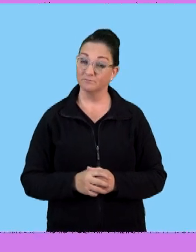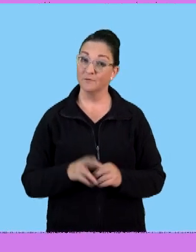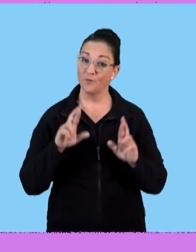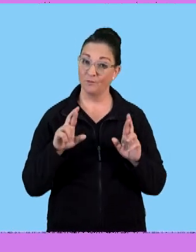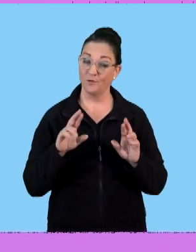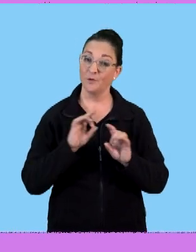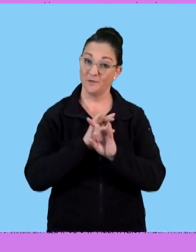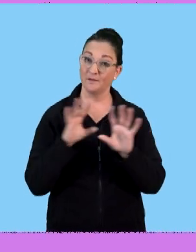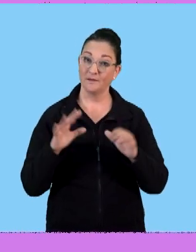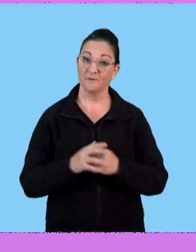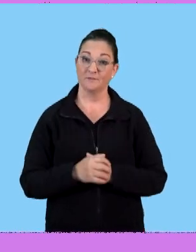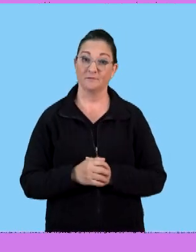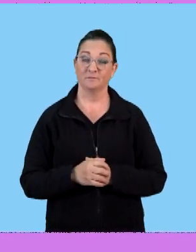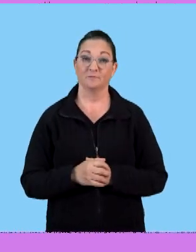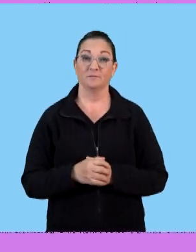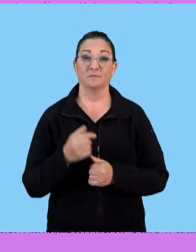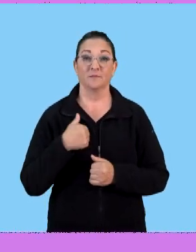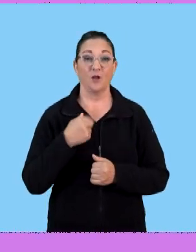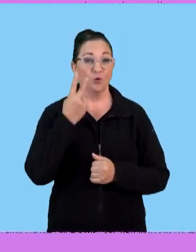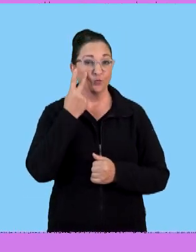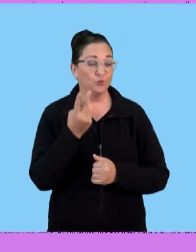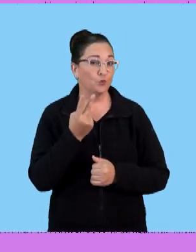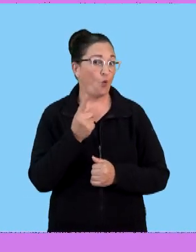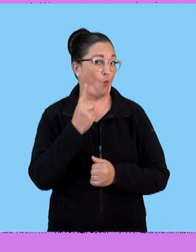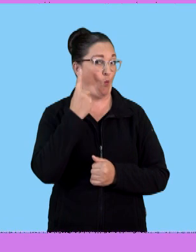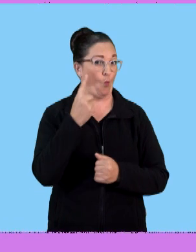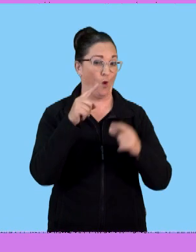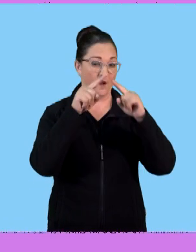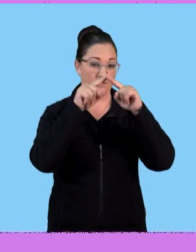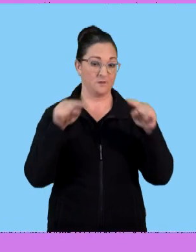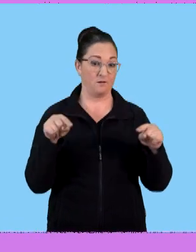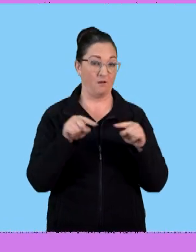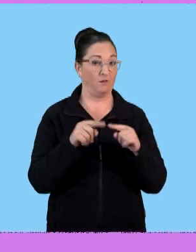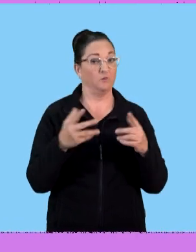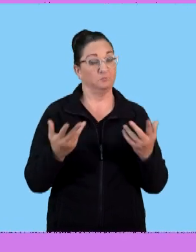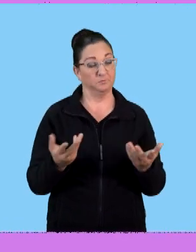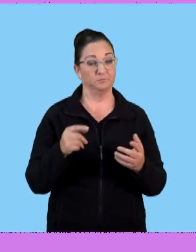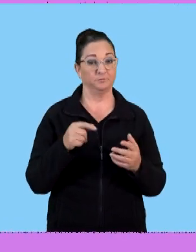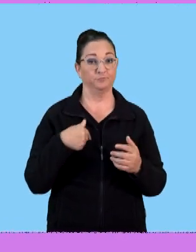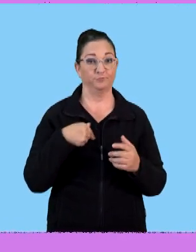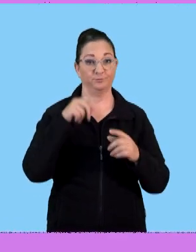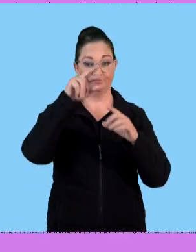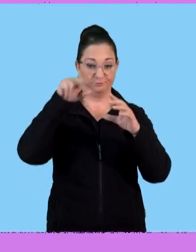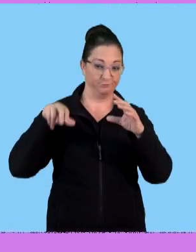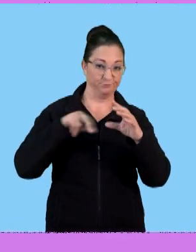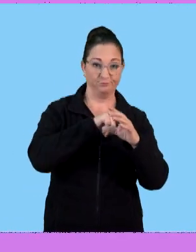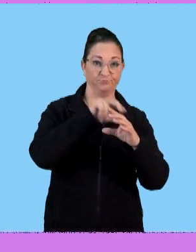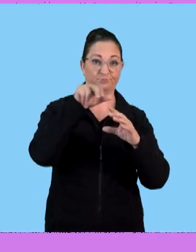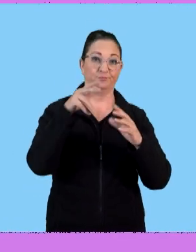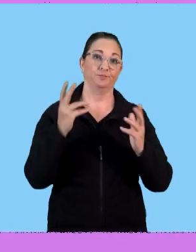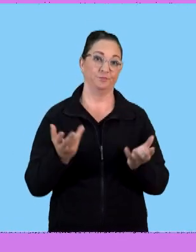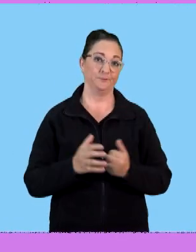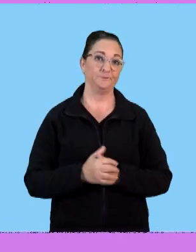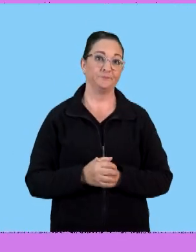Guys, I hope all in all that's clear to all of you. I've looked at only one triangle as indicated, and I calculated